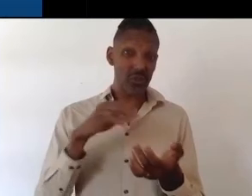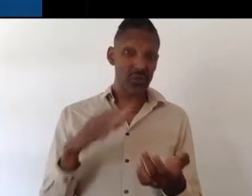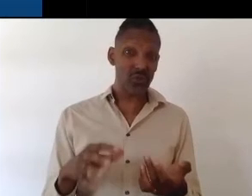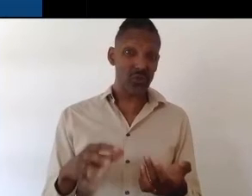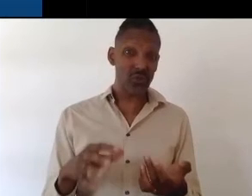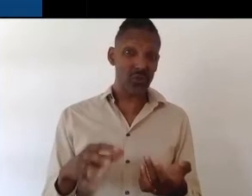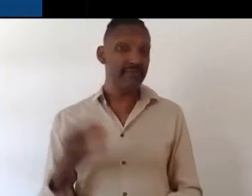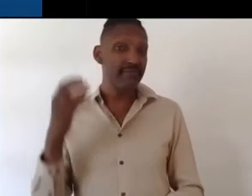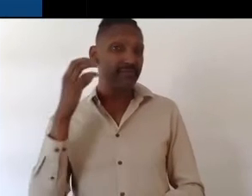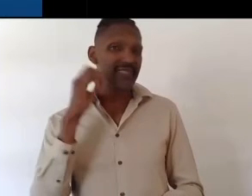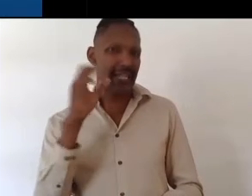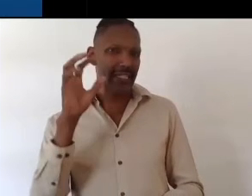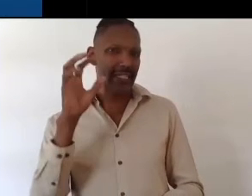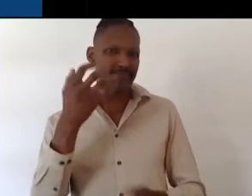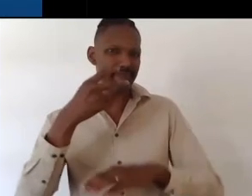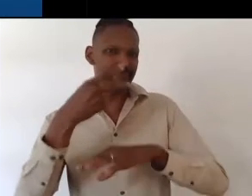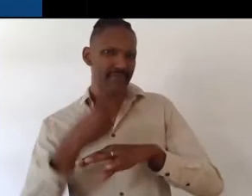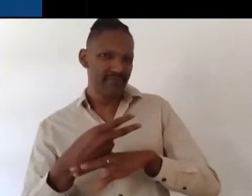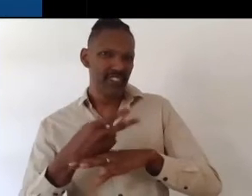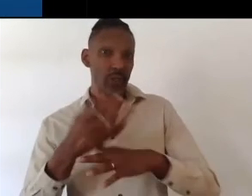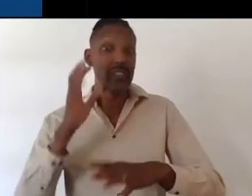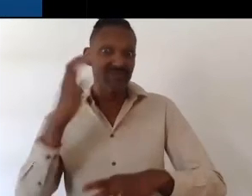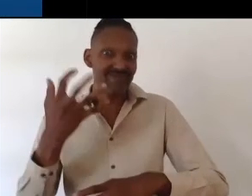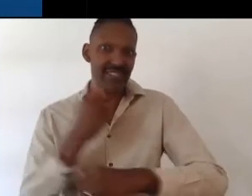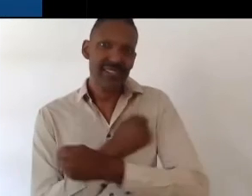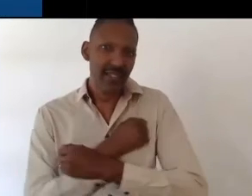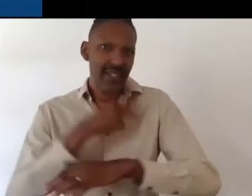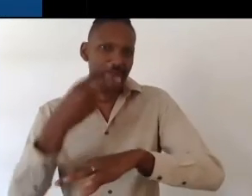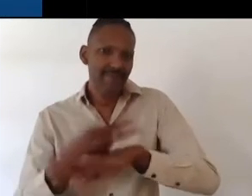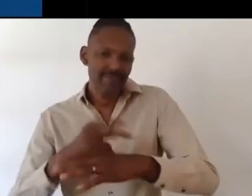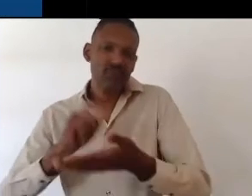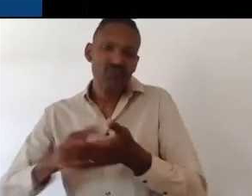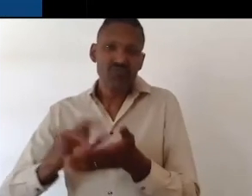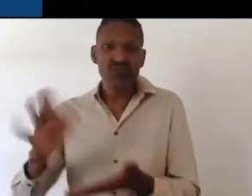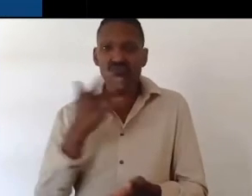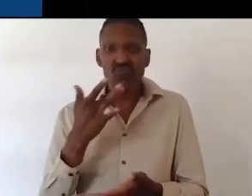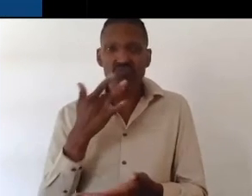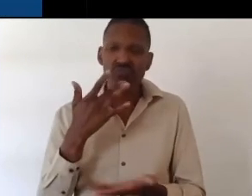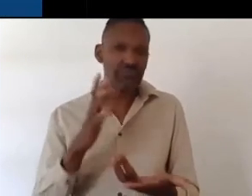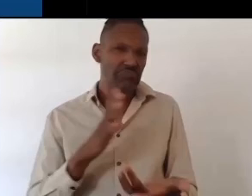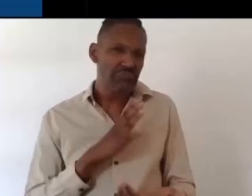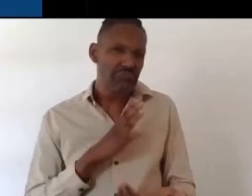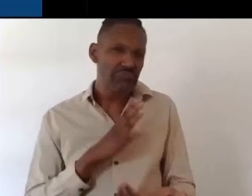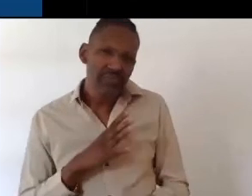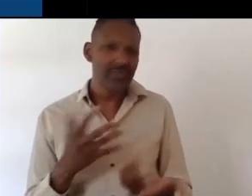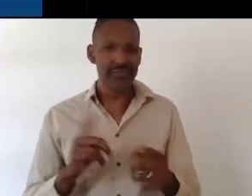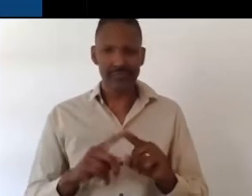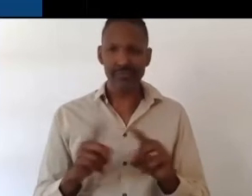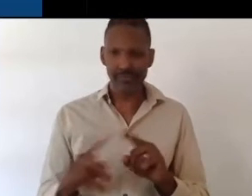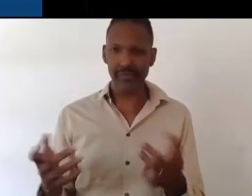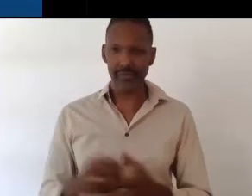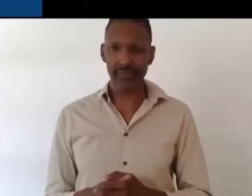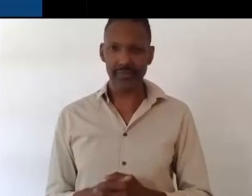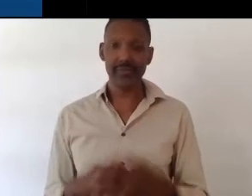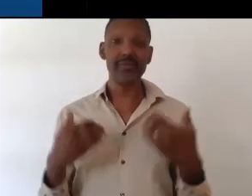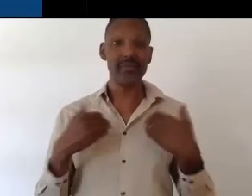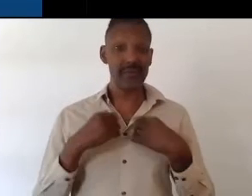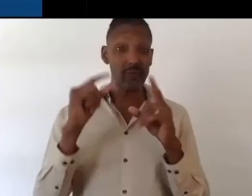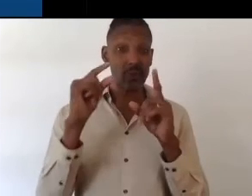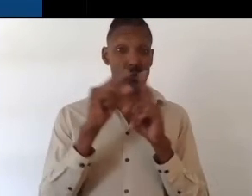our circle time area where if any of us heard a child using a word, or if a child had a